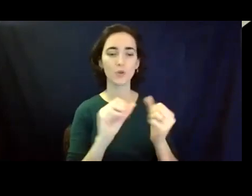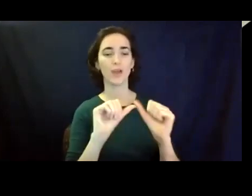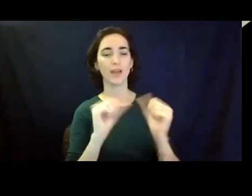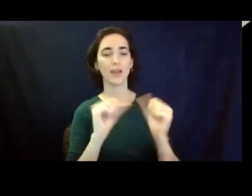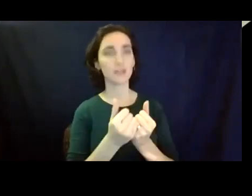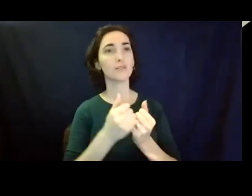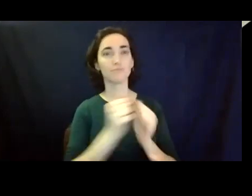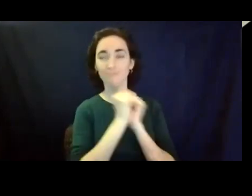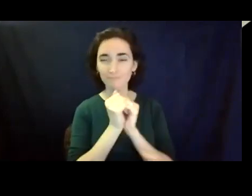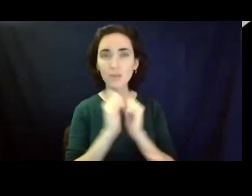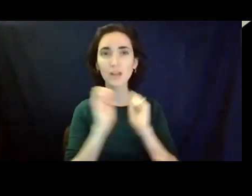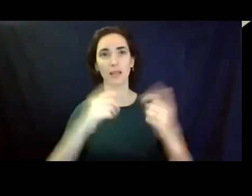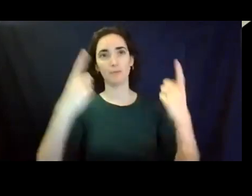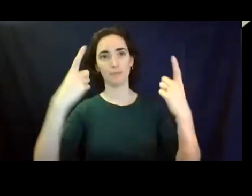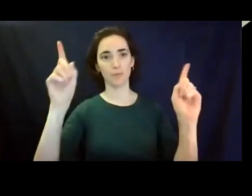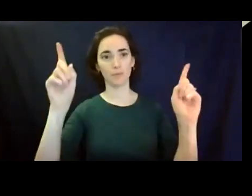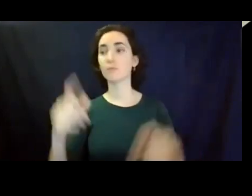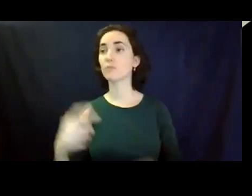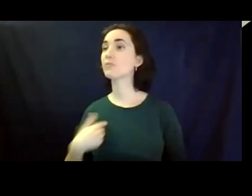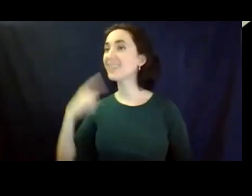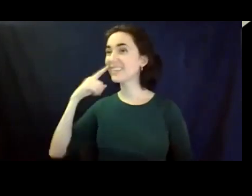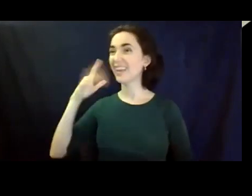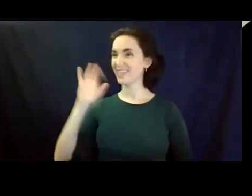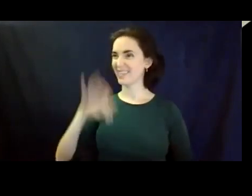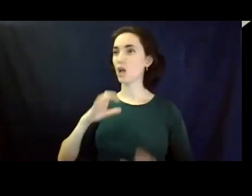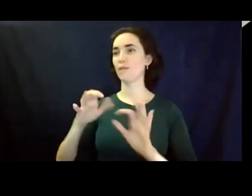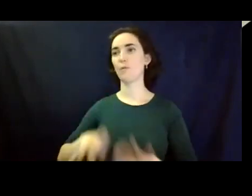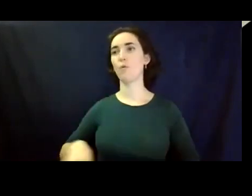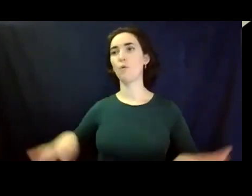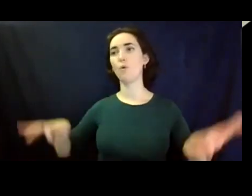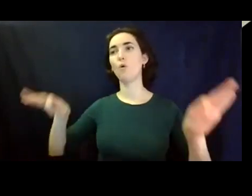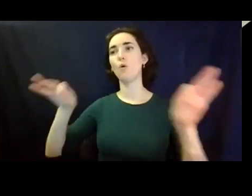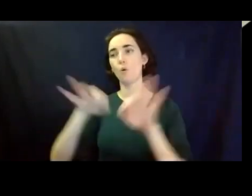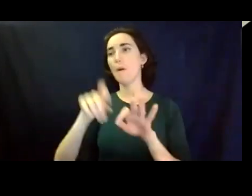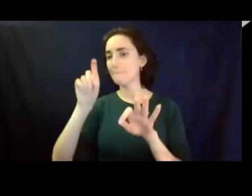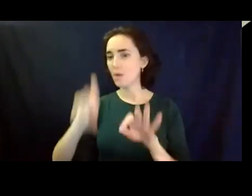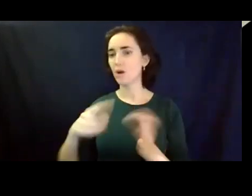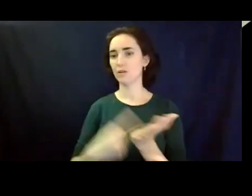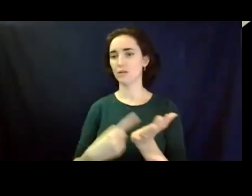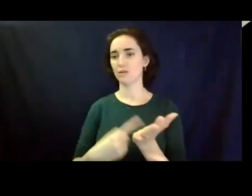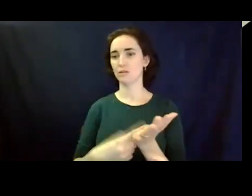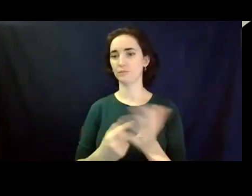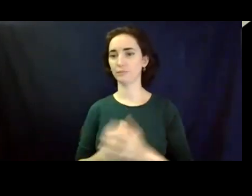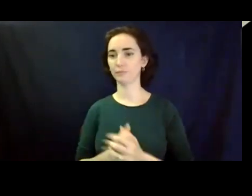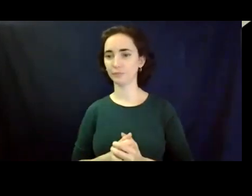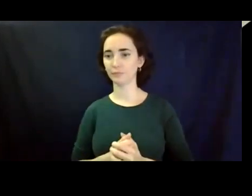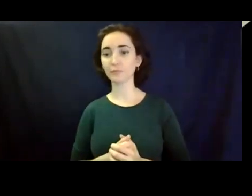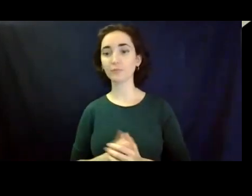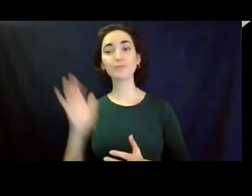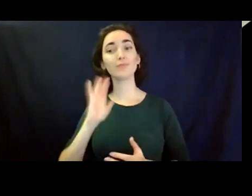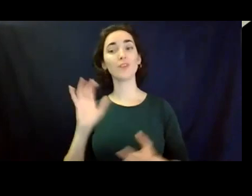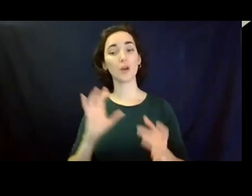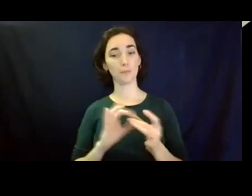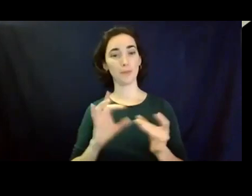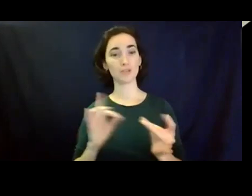achieved. And I think that's a really important conversation to discuss, because I mean, like we talked about earlier, we're